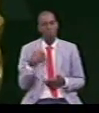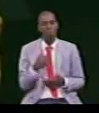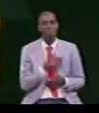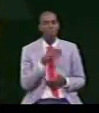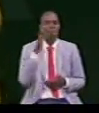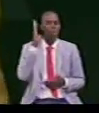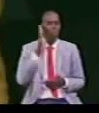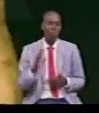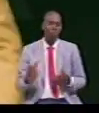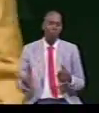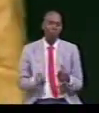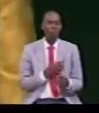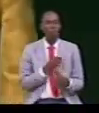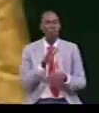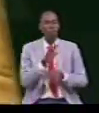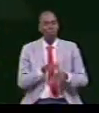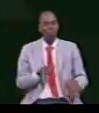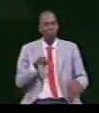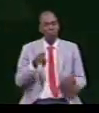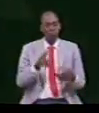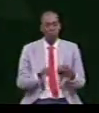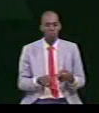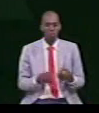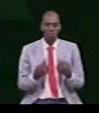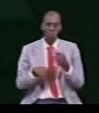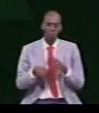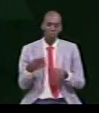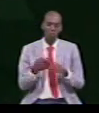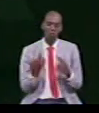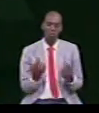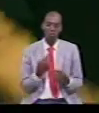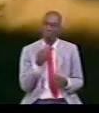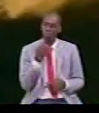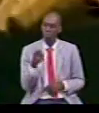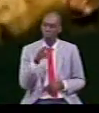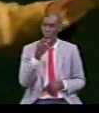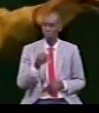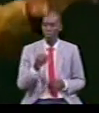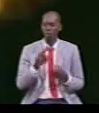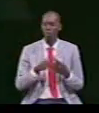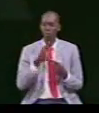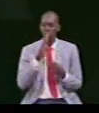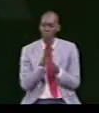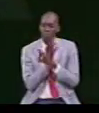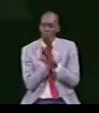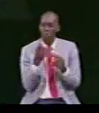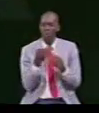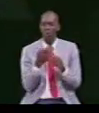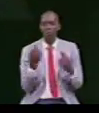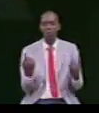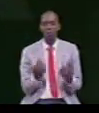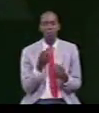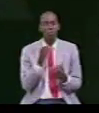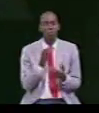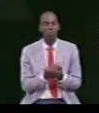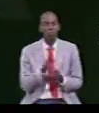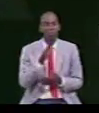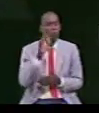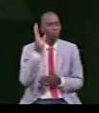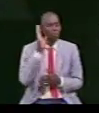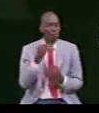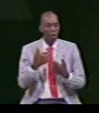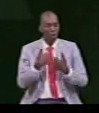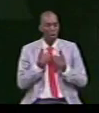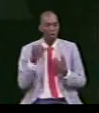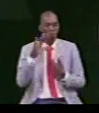the altar call, and we say you need to be free from sin so that you have your name in the